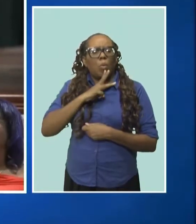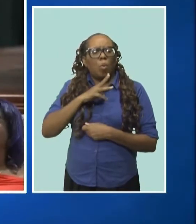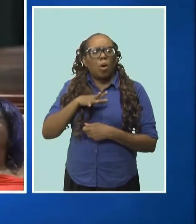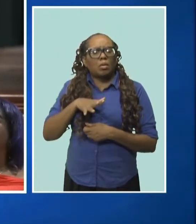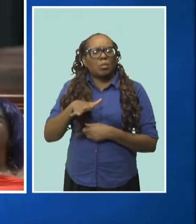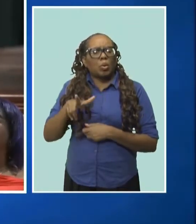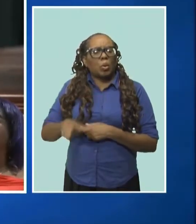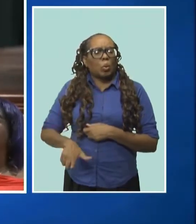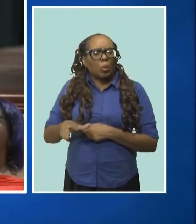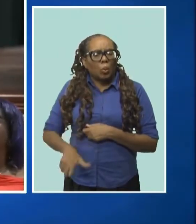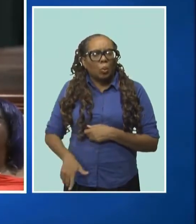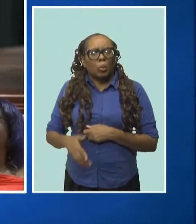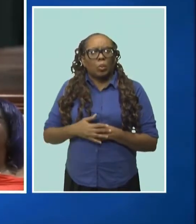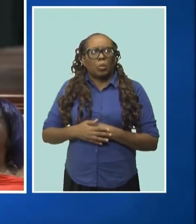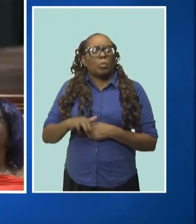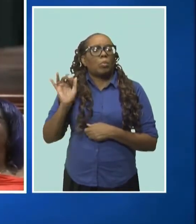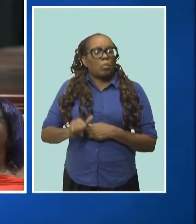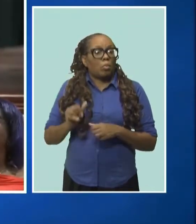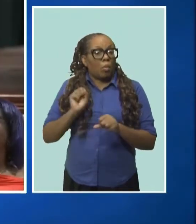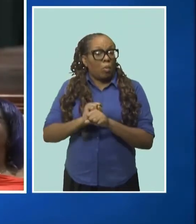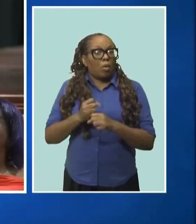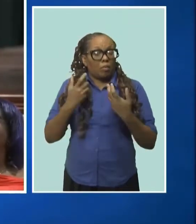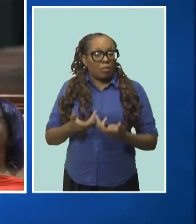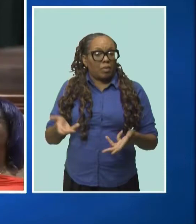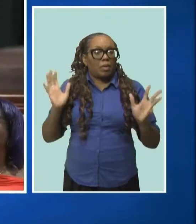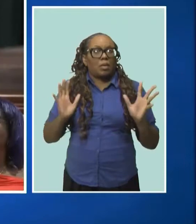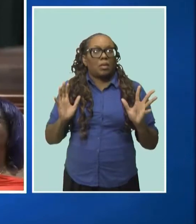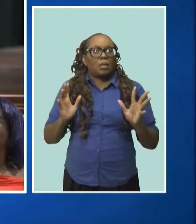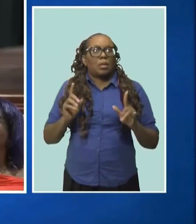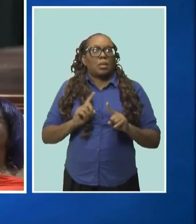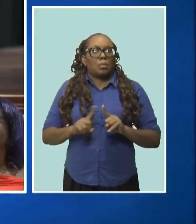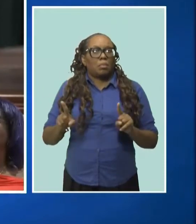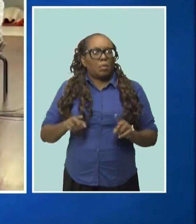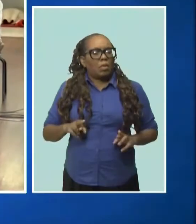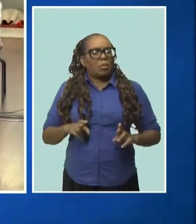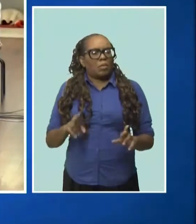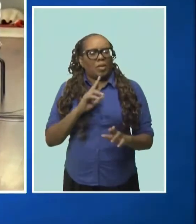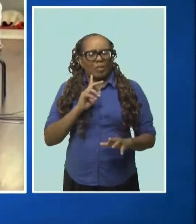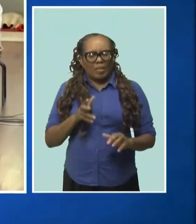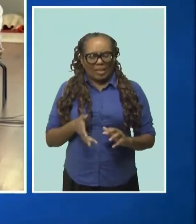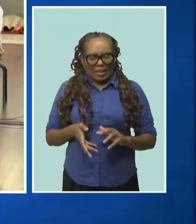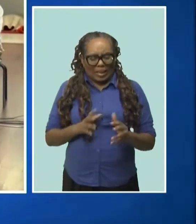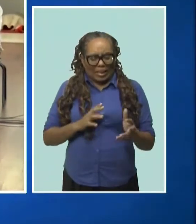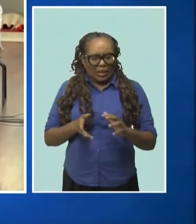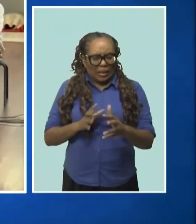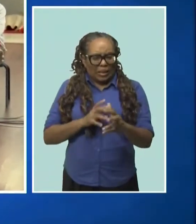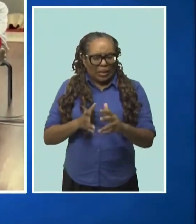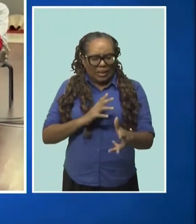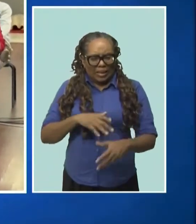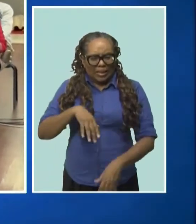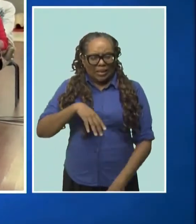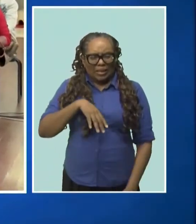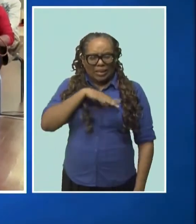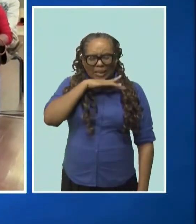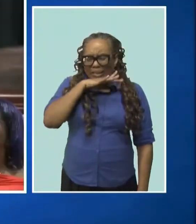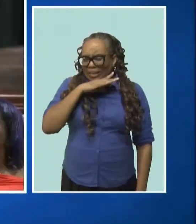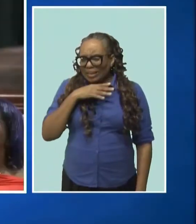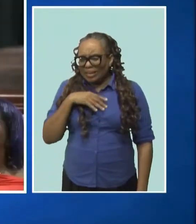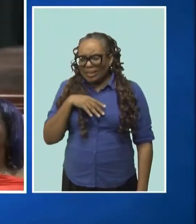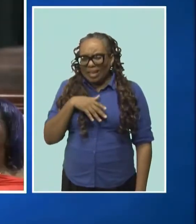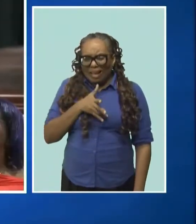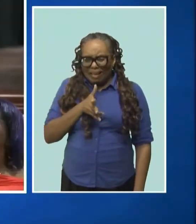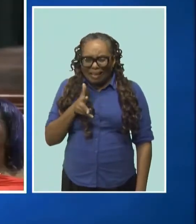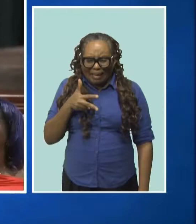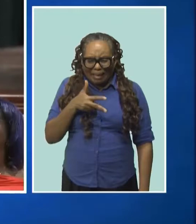pipes, and that part of the work has been completed. But it left the road a little bit messy, left it very uncomfortable, so we were